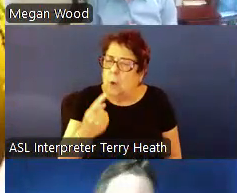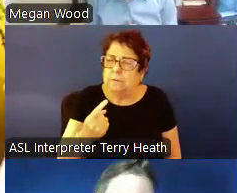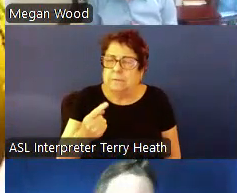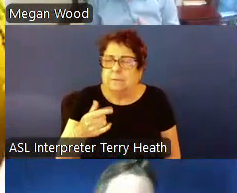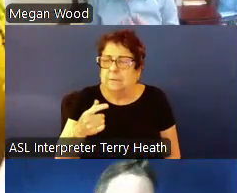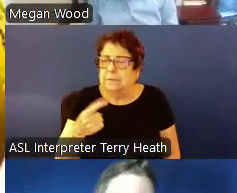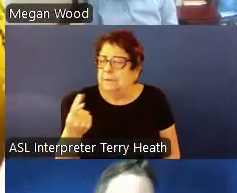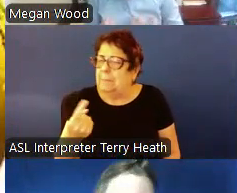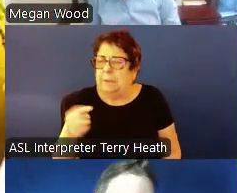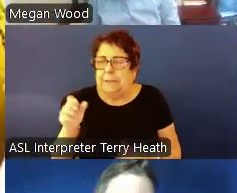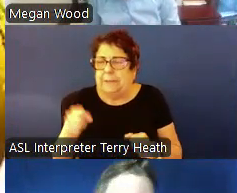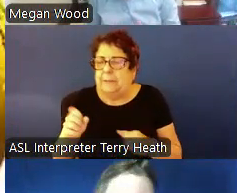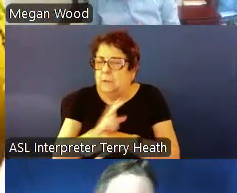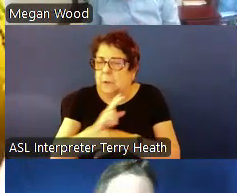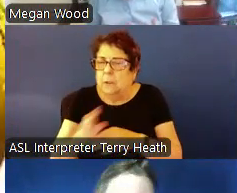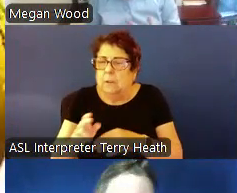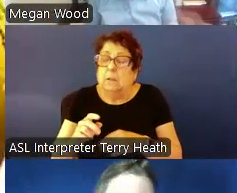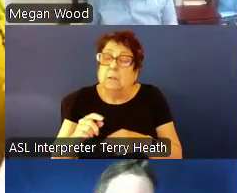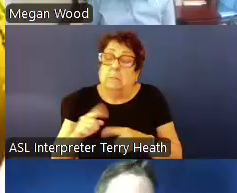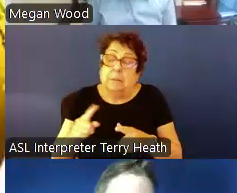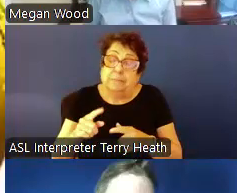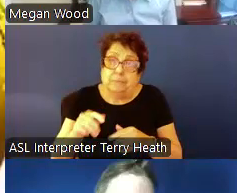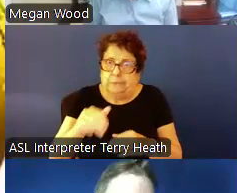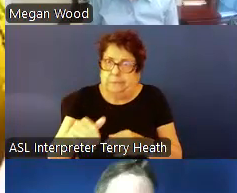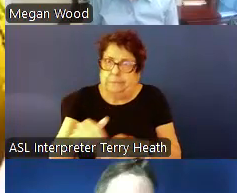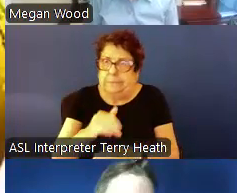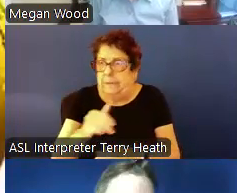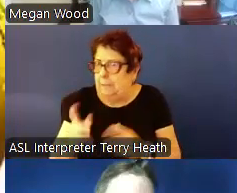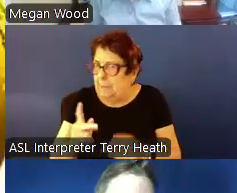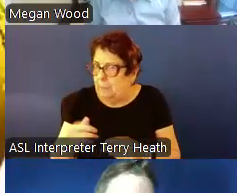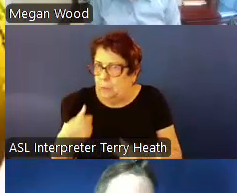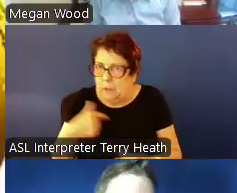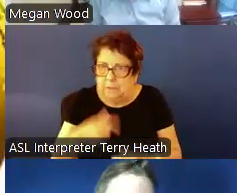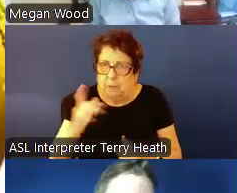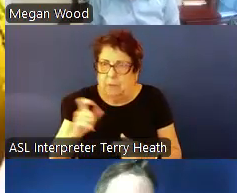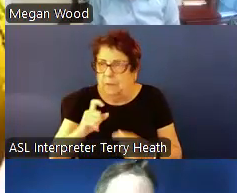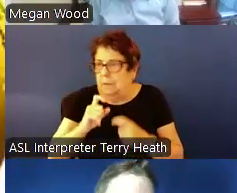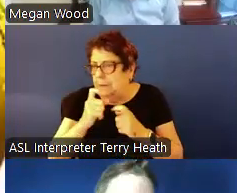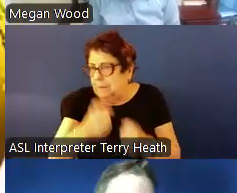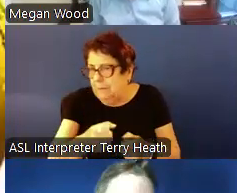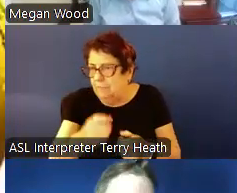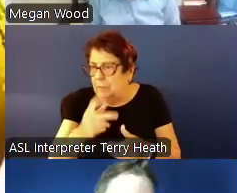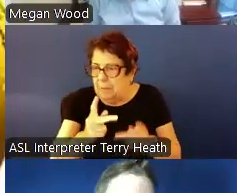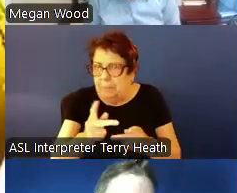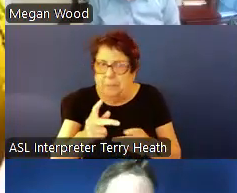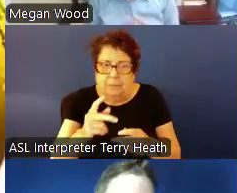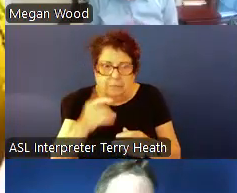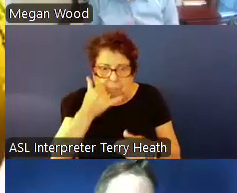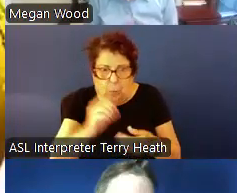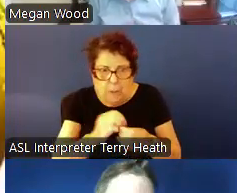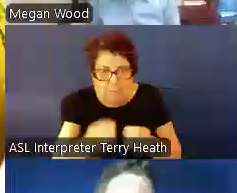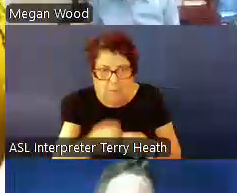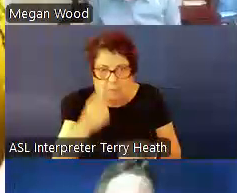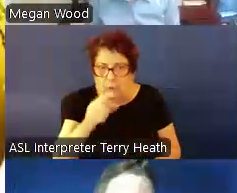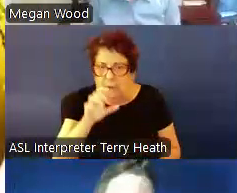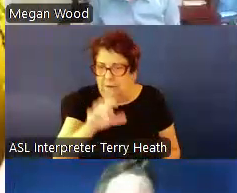Other than that, it was kind of just sending people to us. We would give people the phone number for CCSI, and we weren't really doing